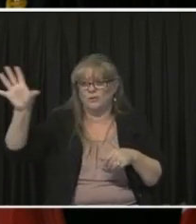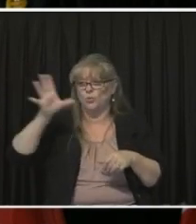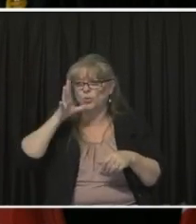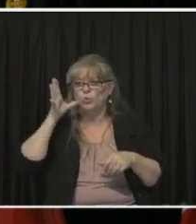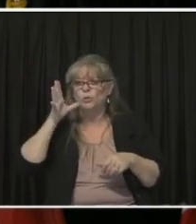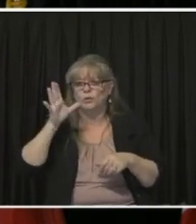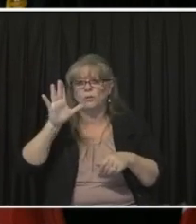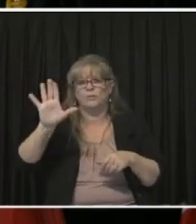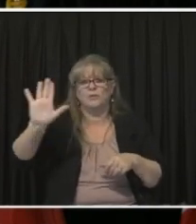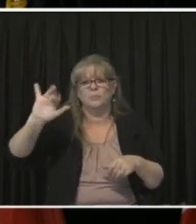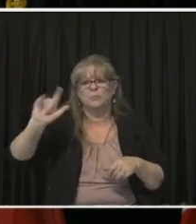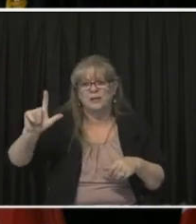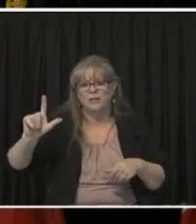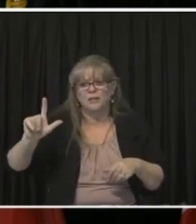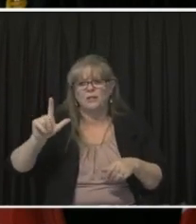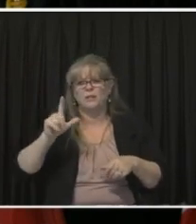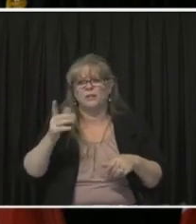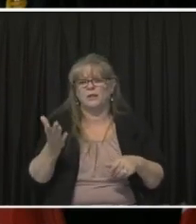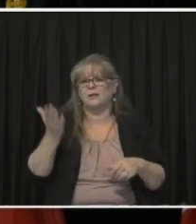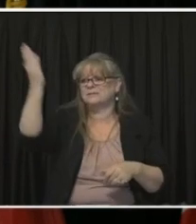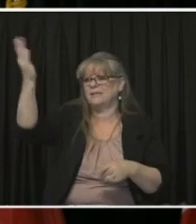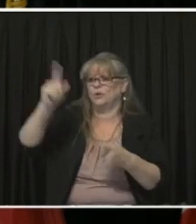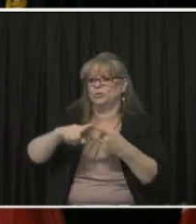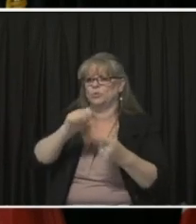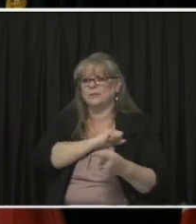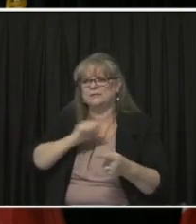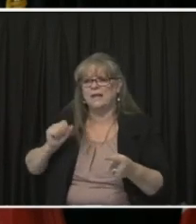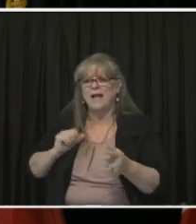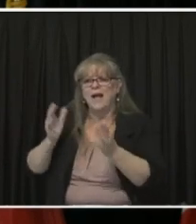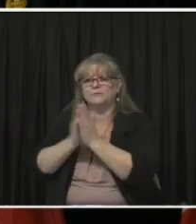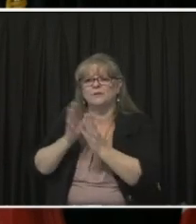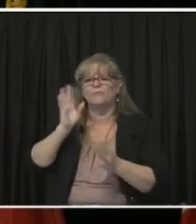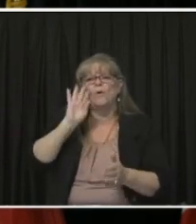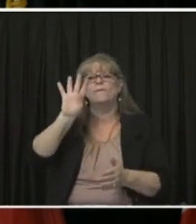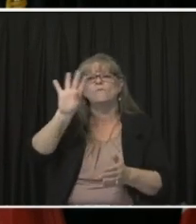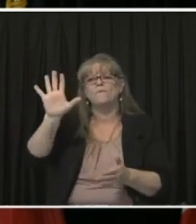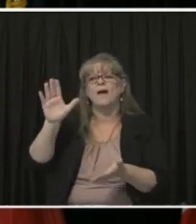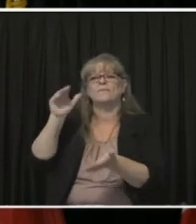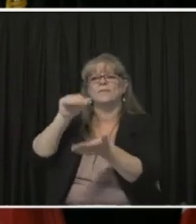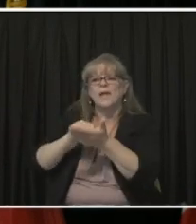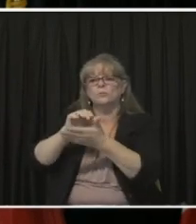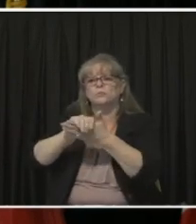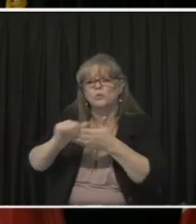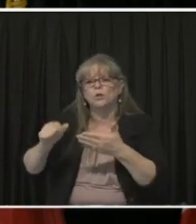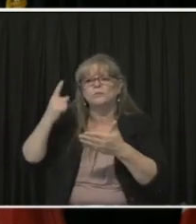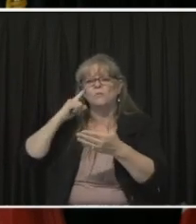for $45,000 for additional staffer at OEdit. It